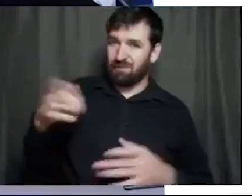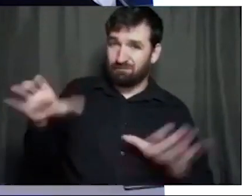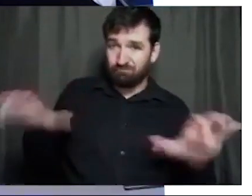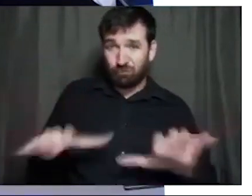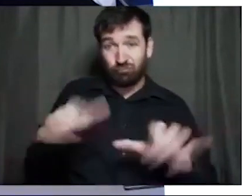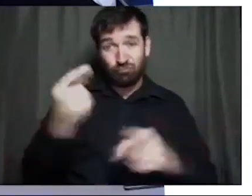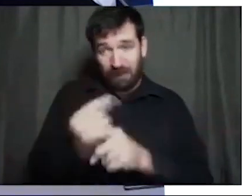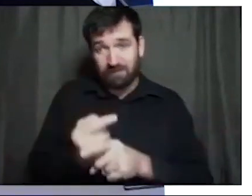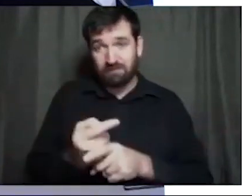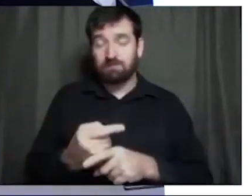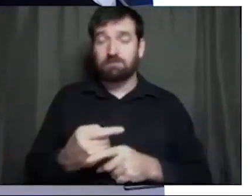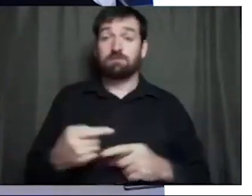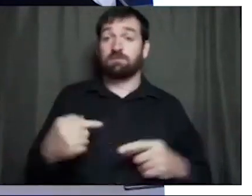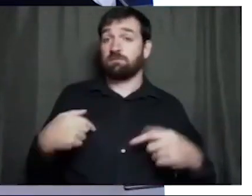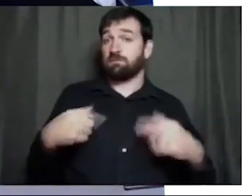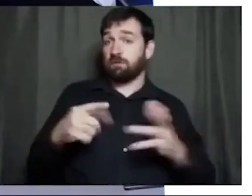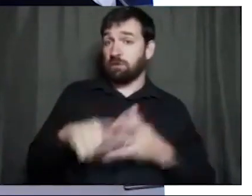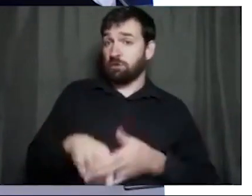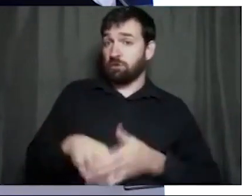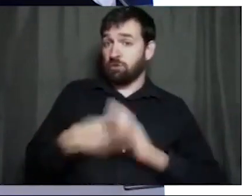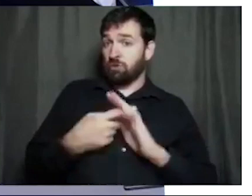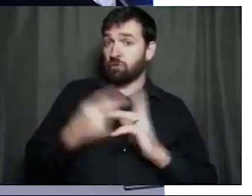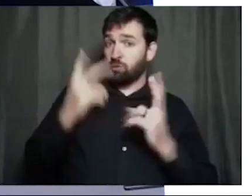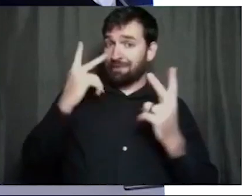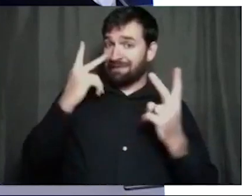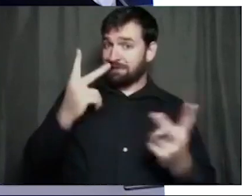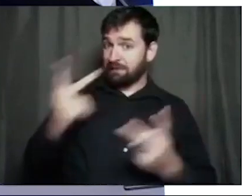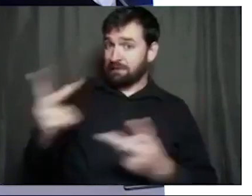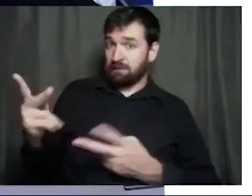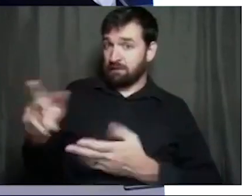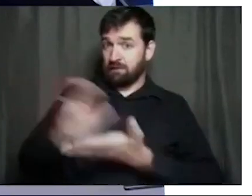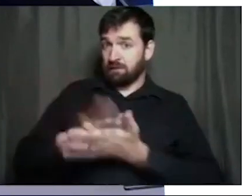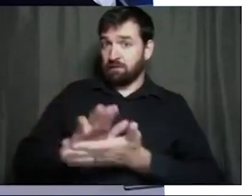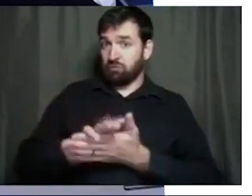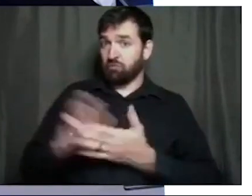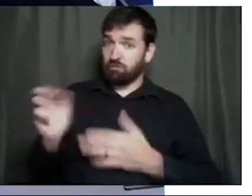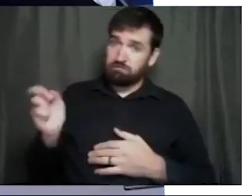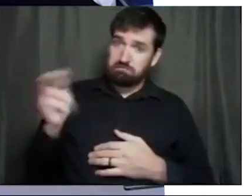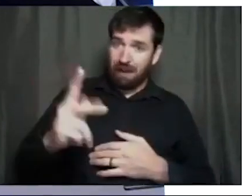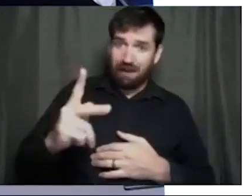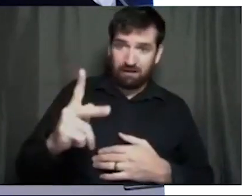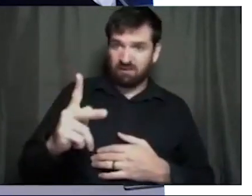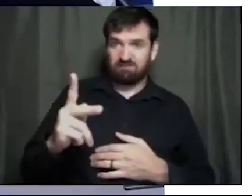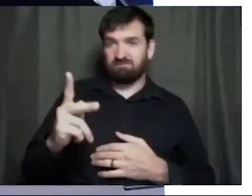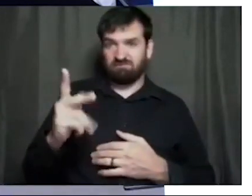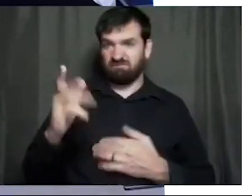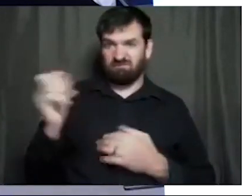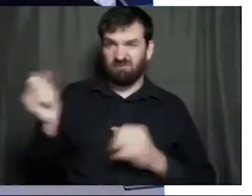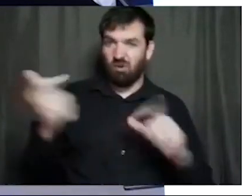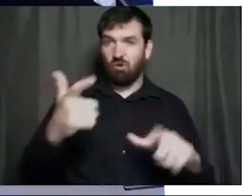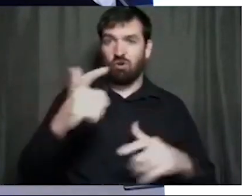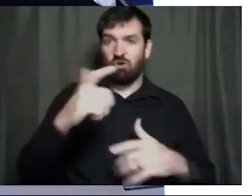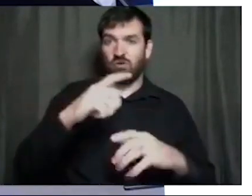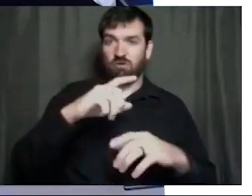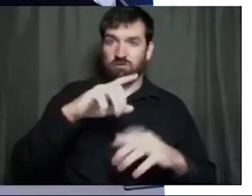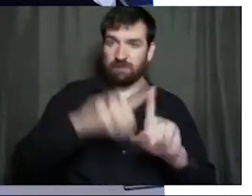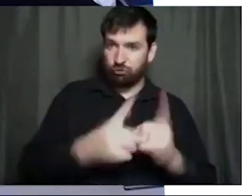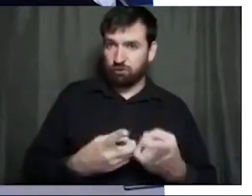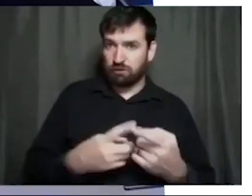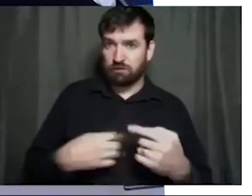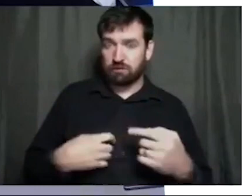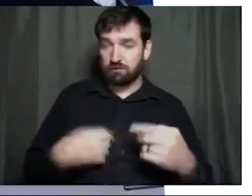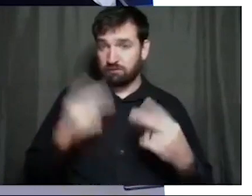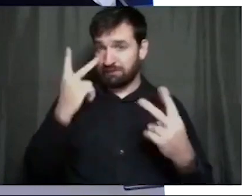we starting to trickle in and see, now that school's fully back in session for pretty much all school districts, are we starting to see an uptick in